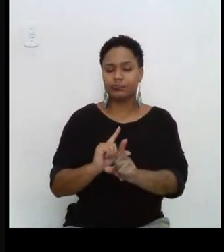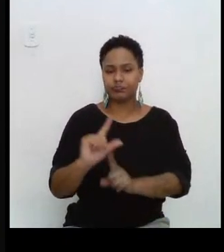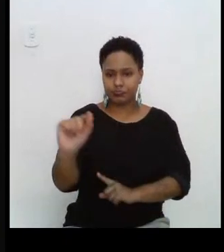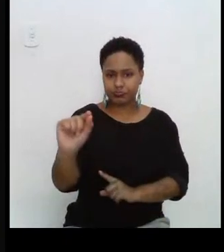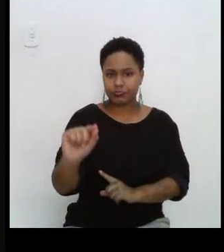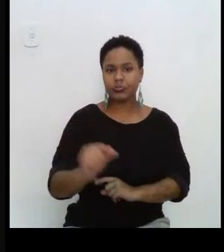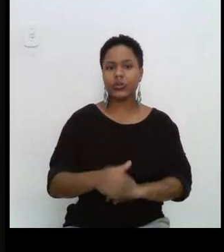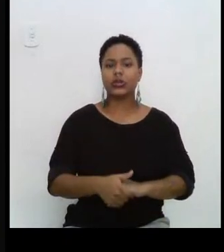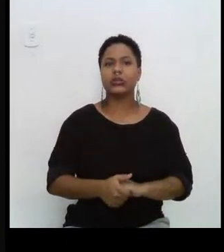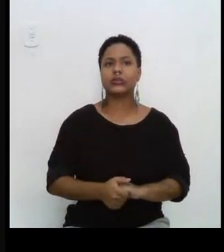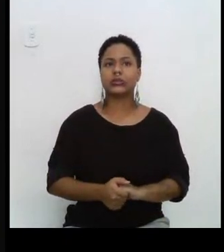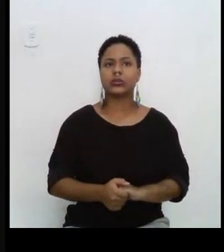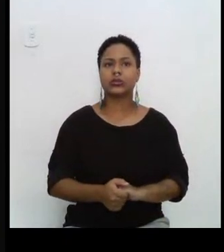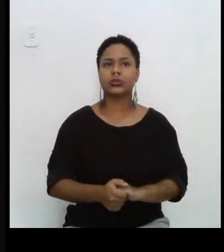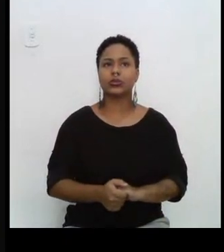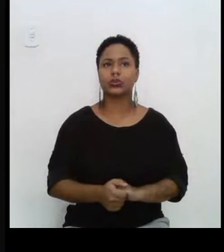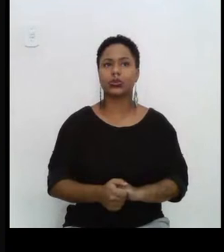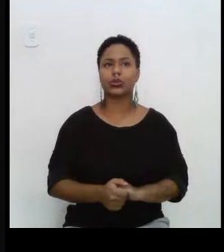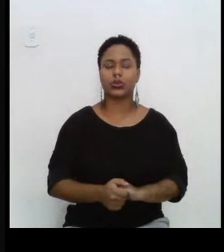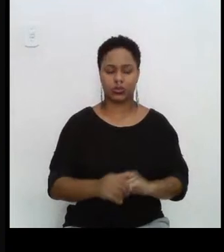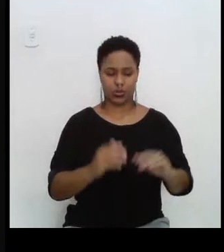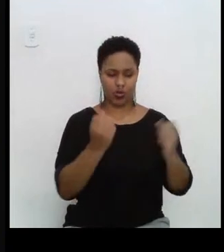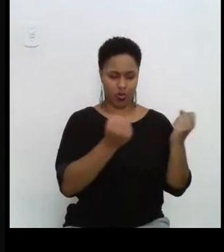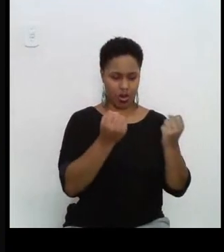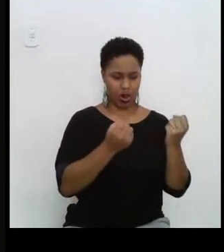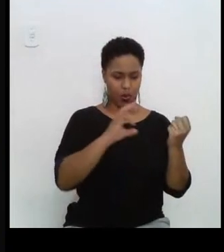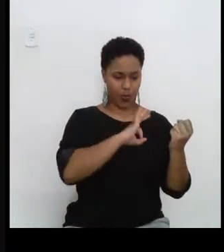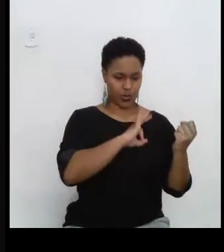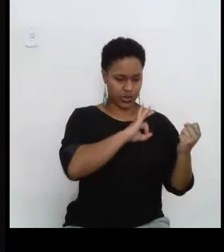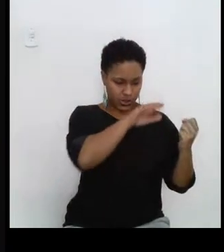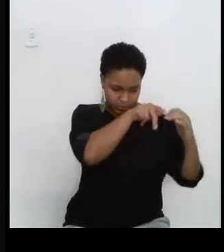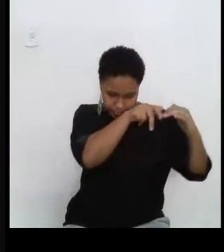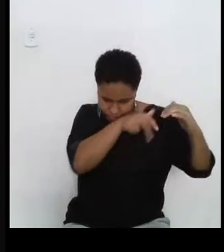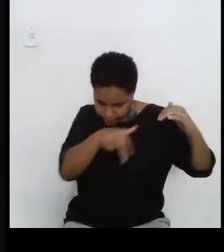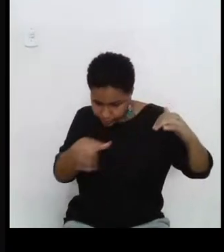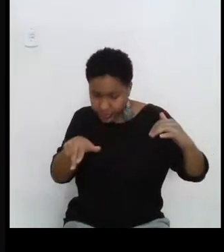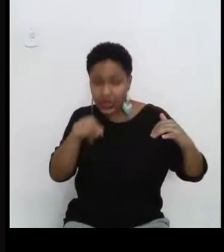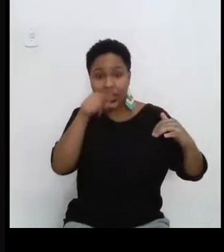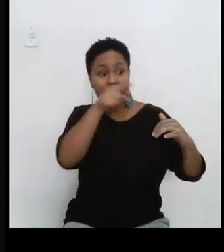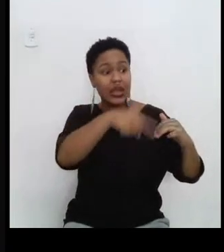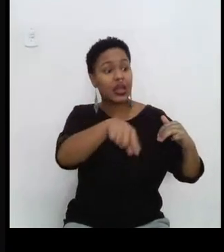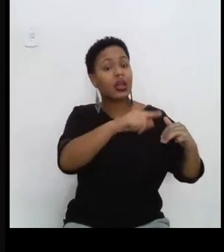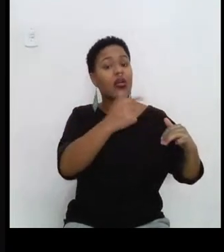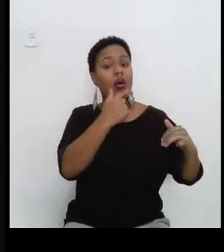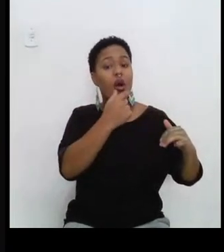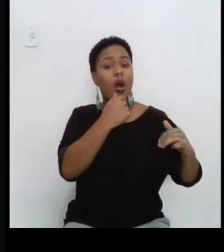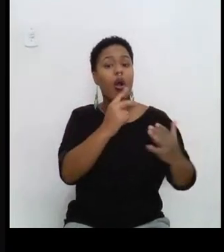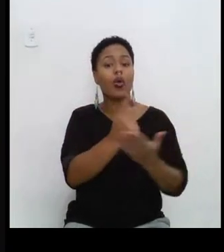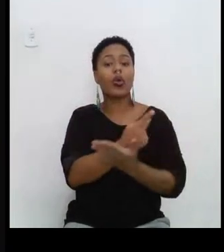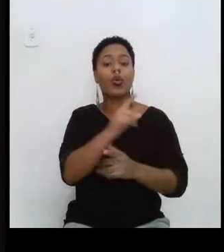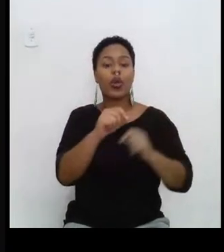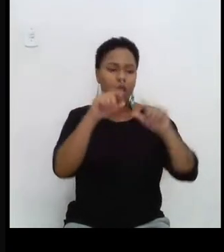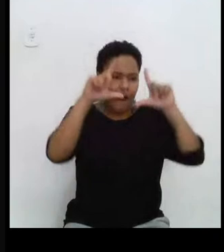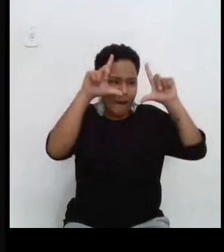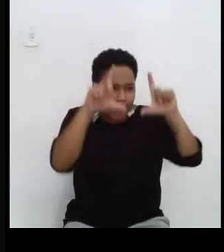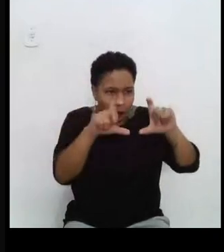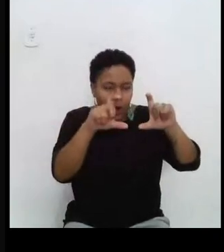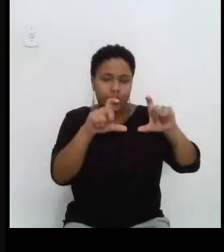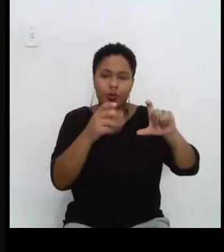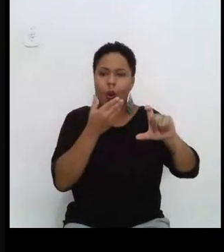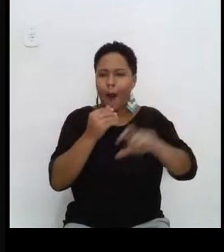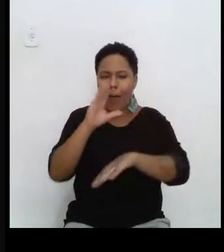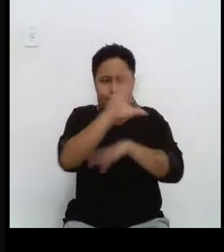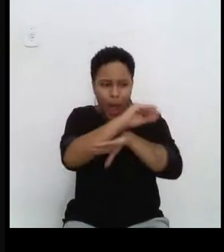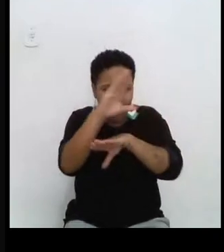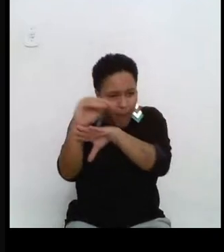A group of Demons to take pictures on your tablet and photos for the reports of